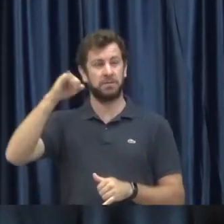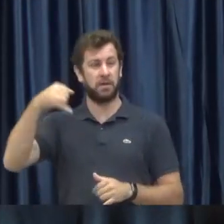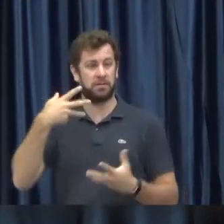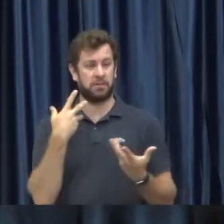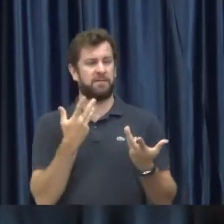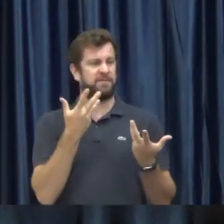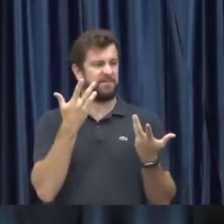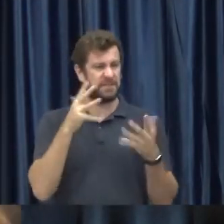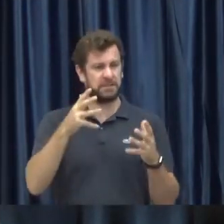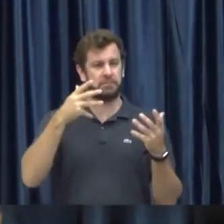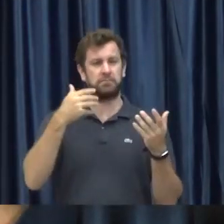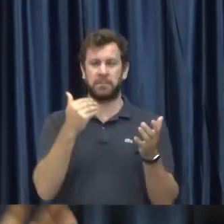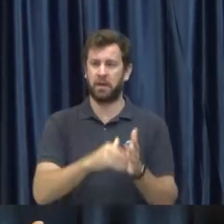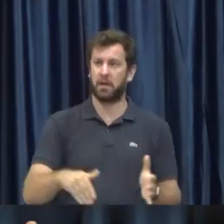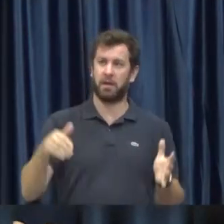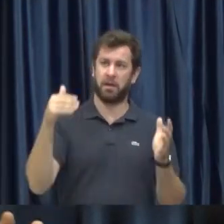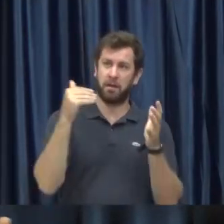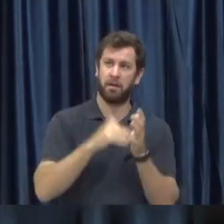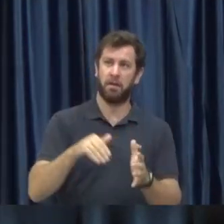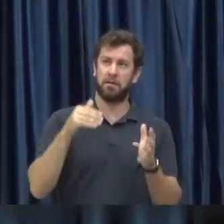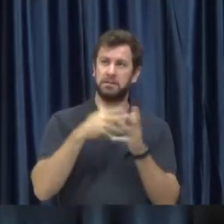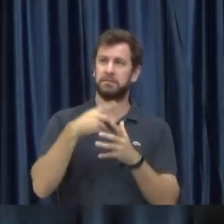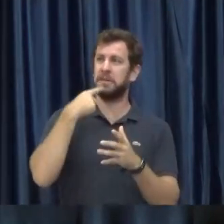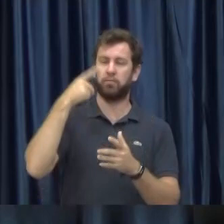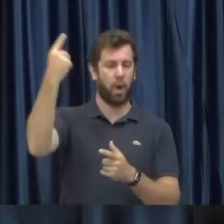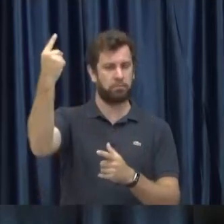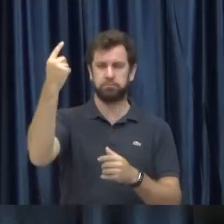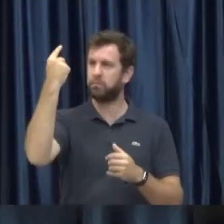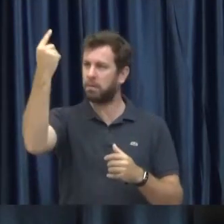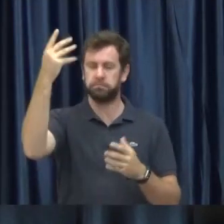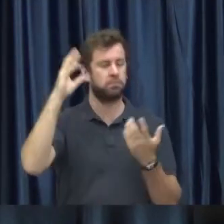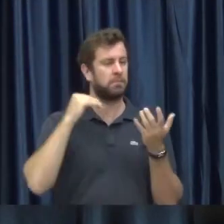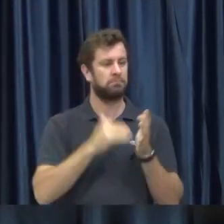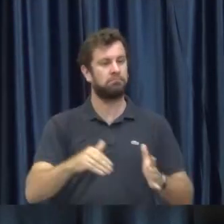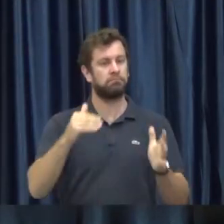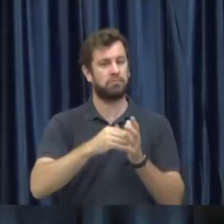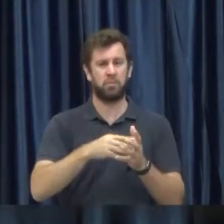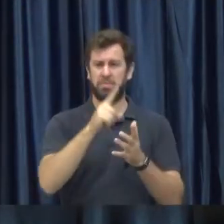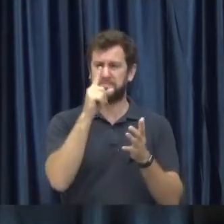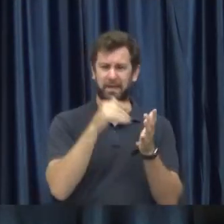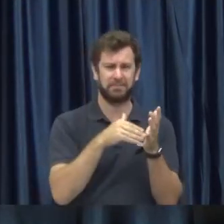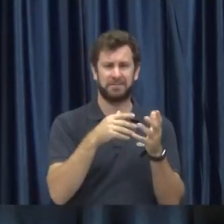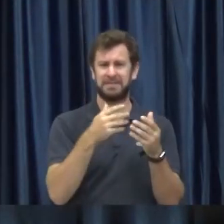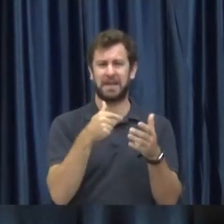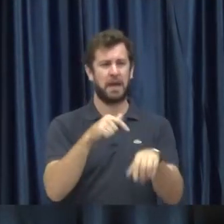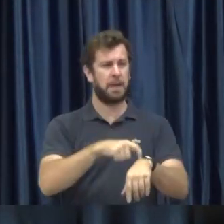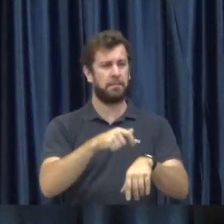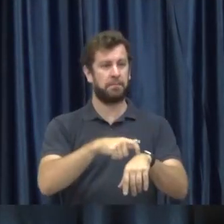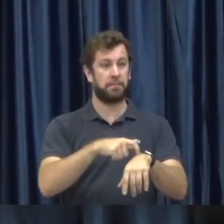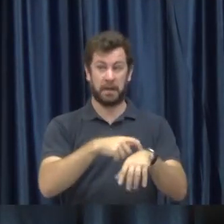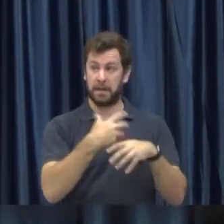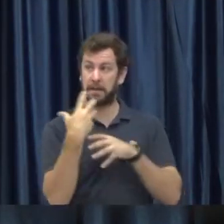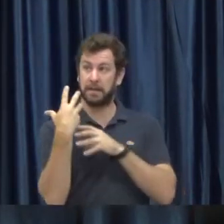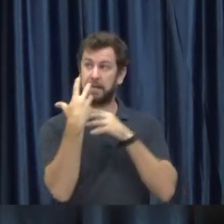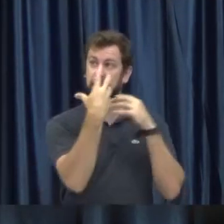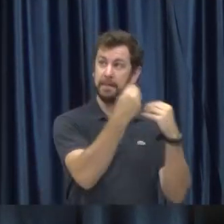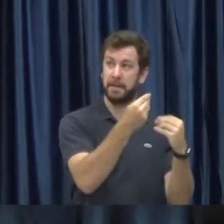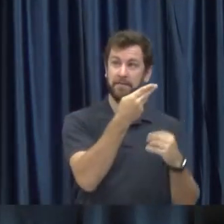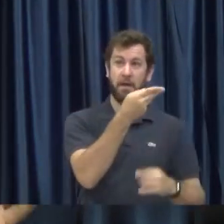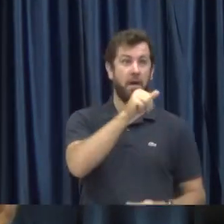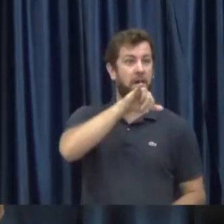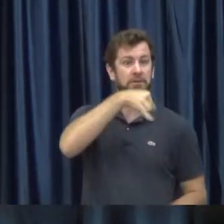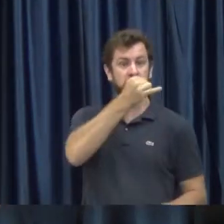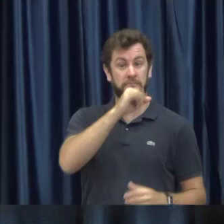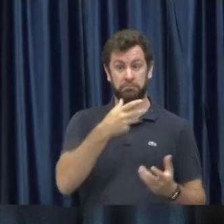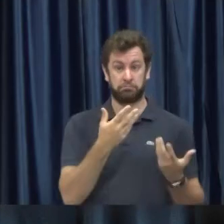times and worship at the house and we leave Hajj, does it continue? That is where